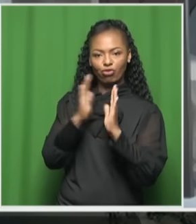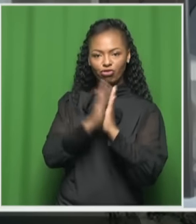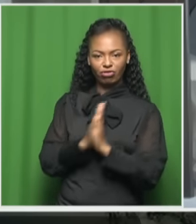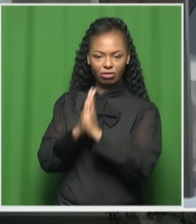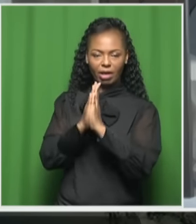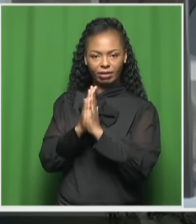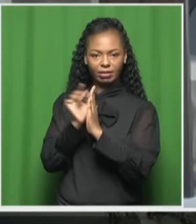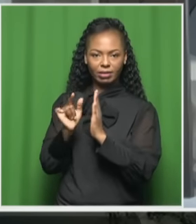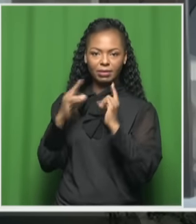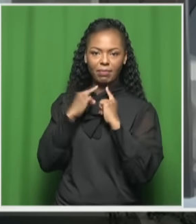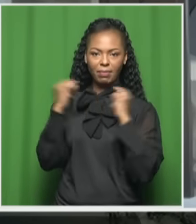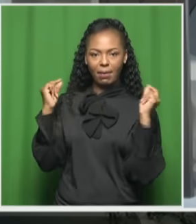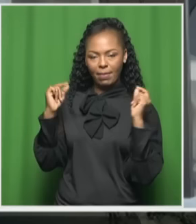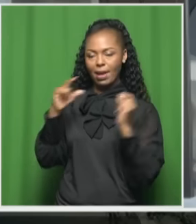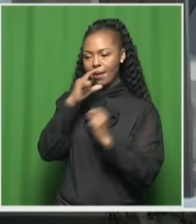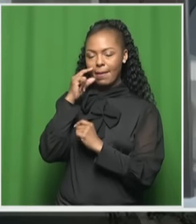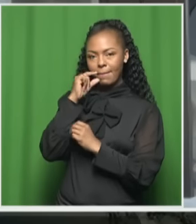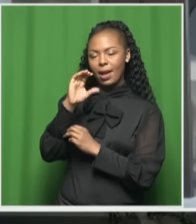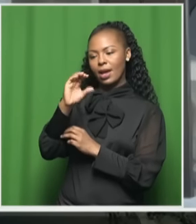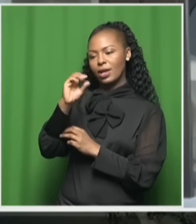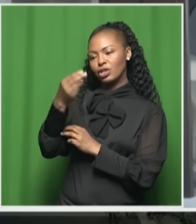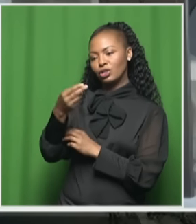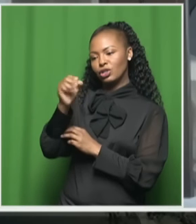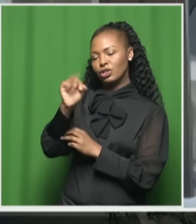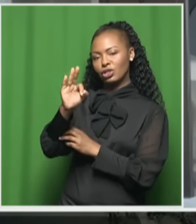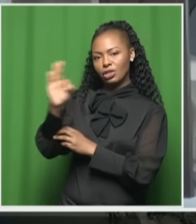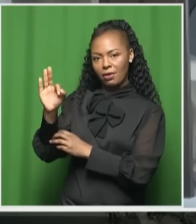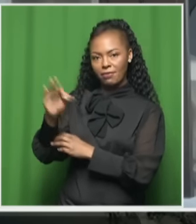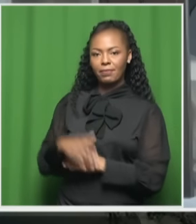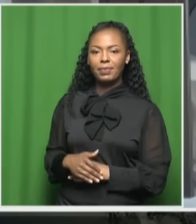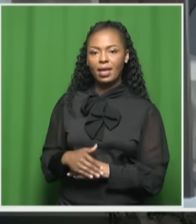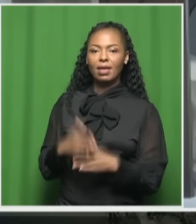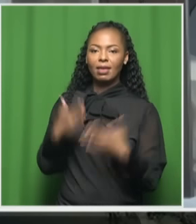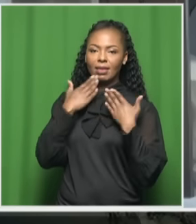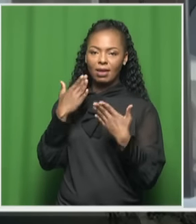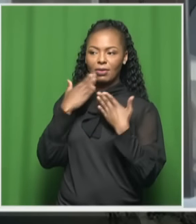Chaff. Pastor Chaff, great to have you. Thank you very, very much for your time this morning.